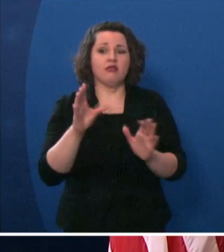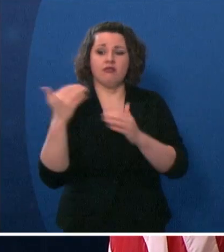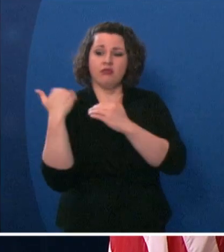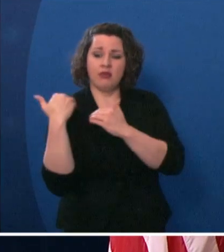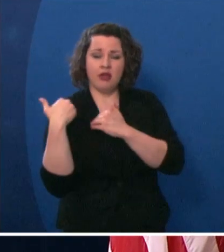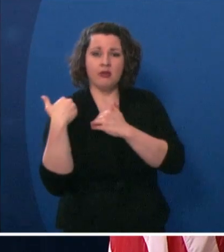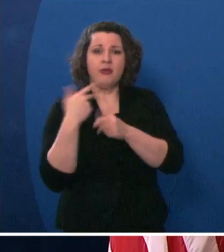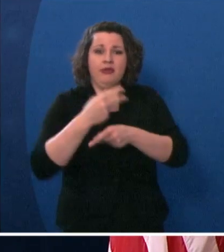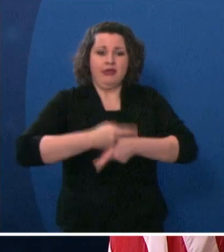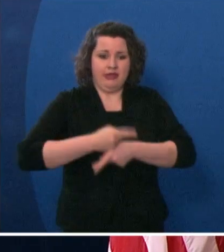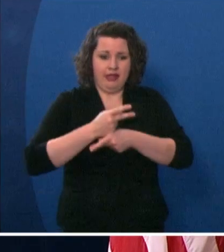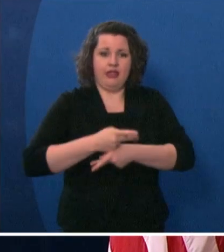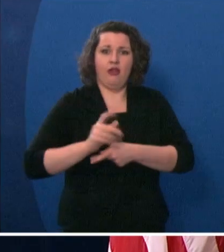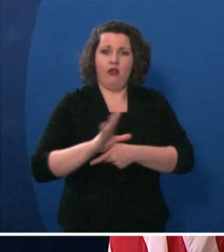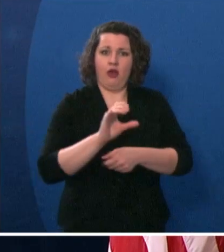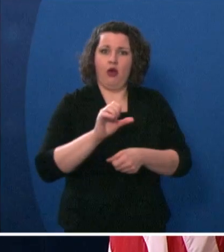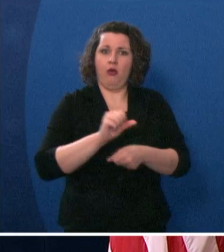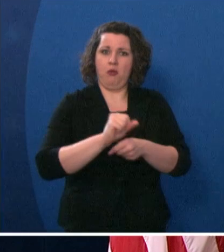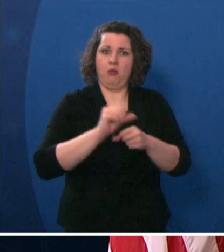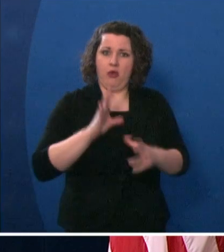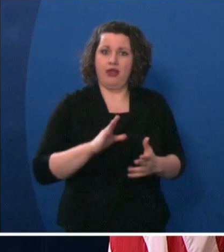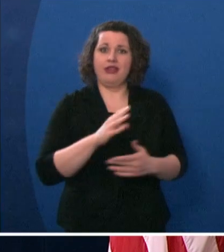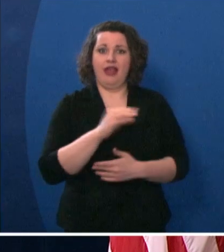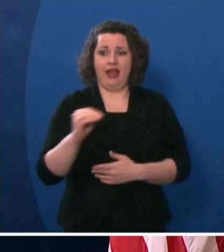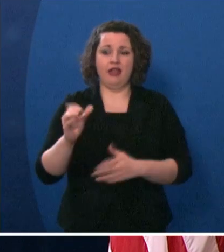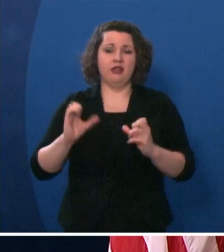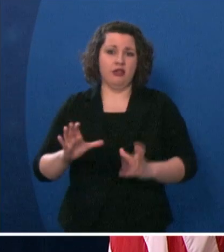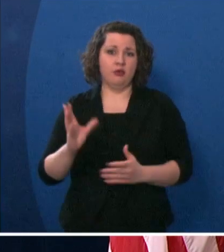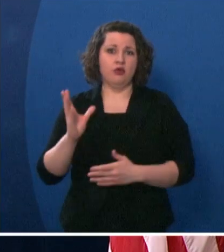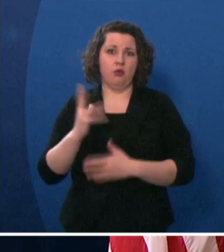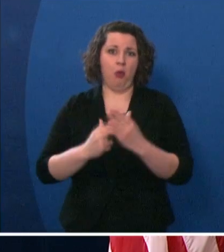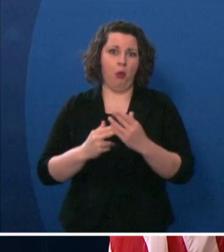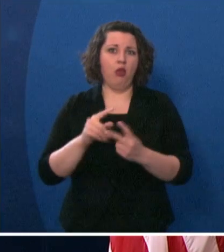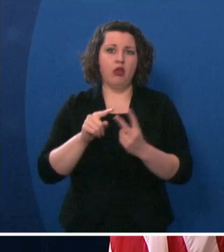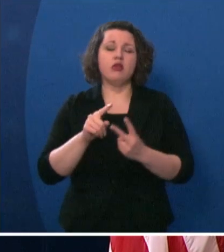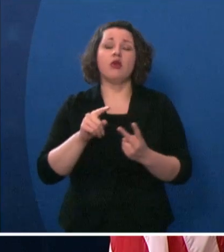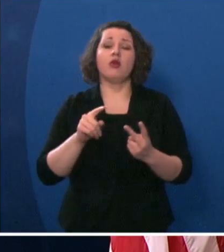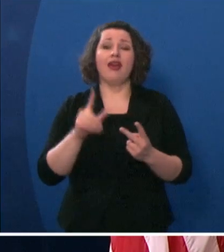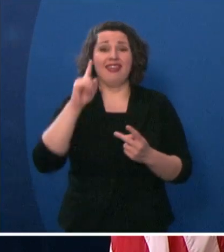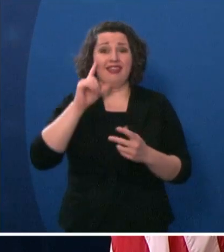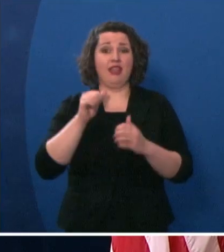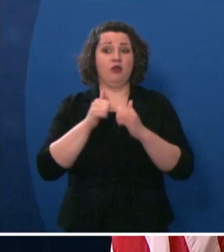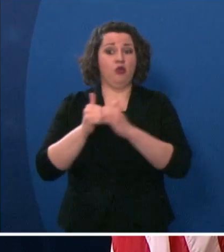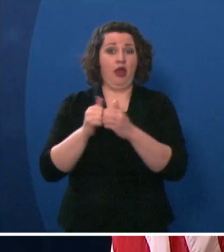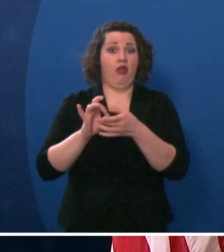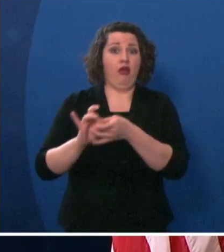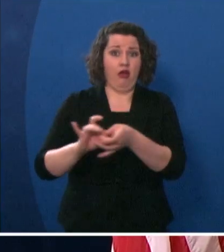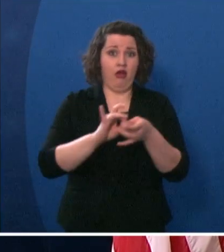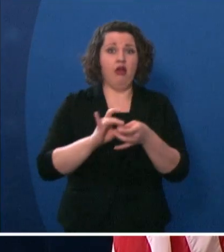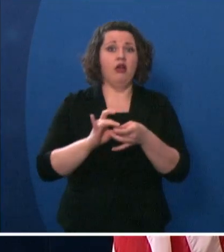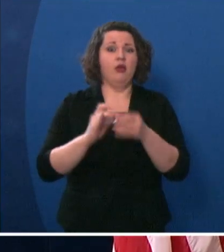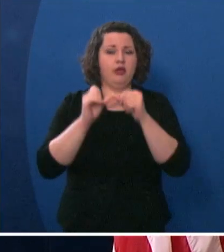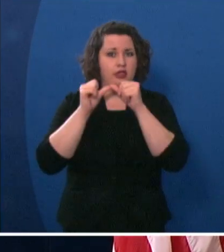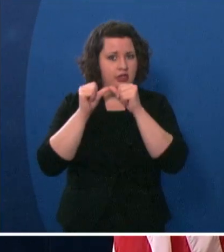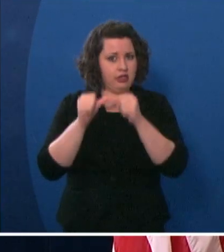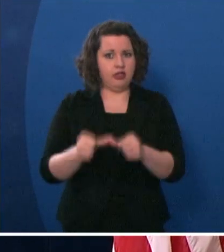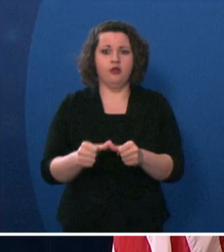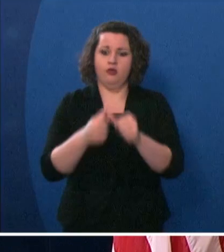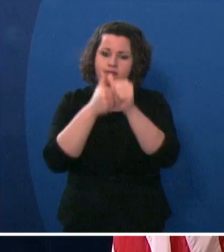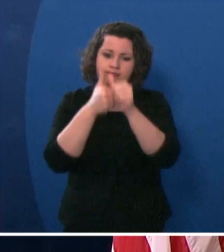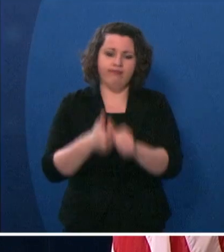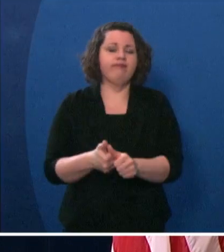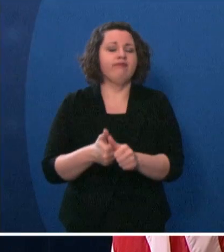and taking care of their employees as well as their customers. So I think together we're going to continue to do what Iowans always